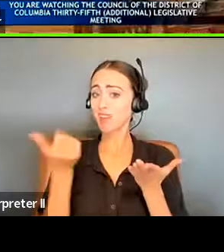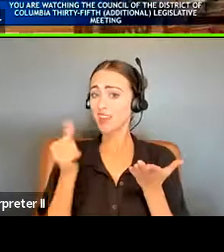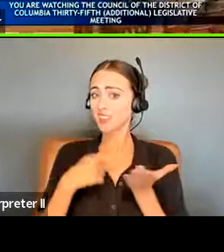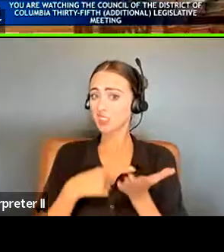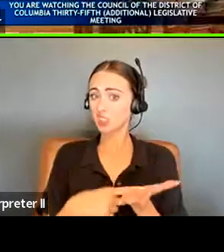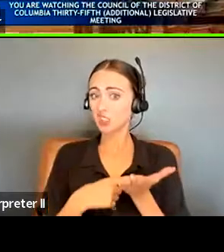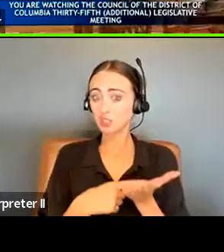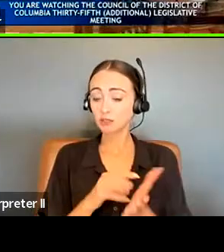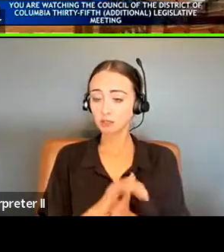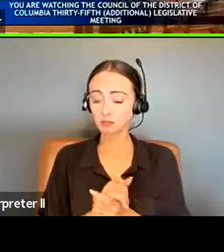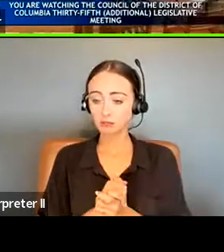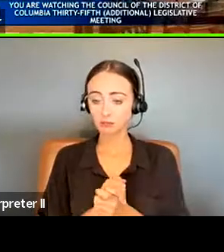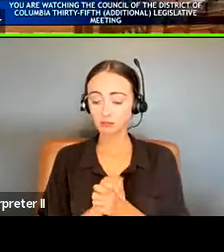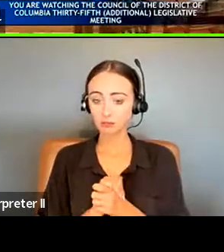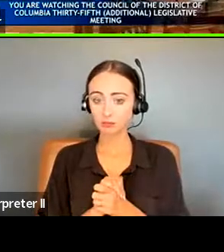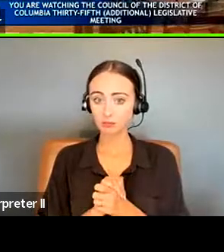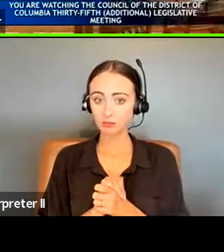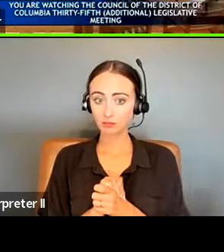discussion?